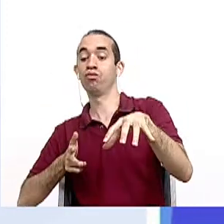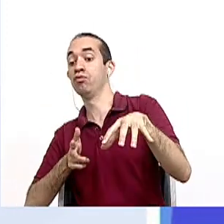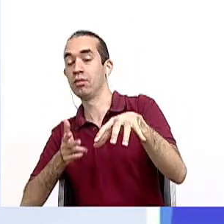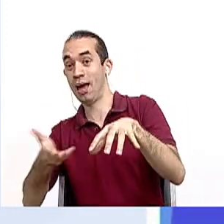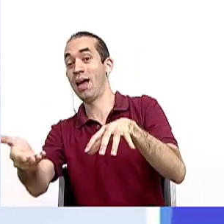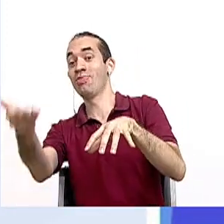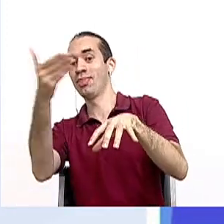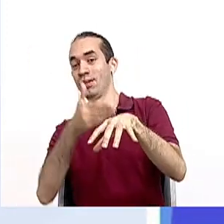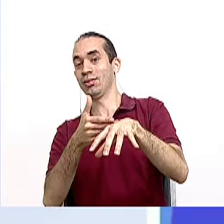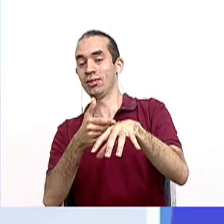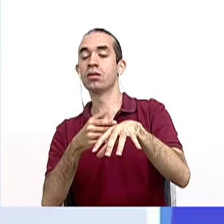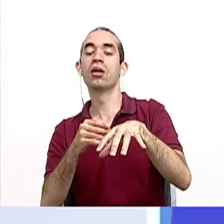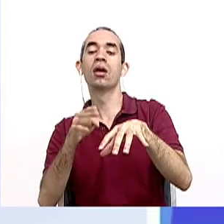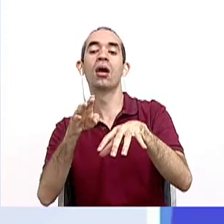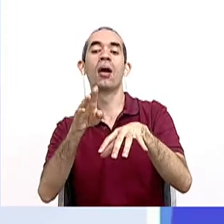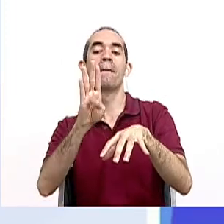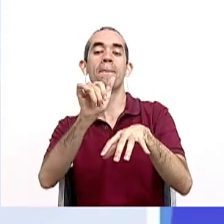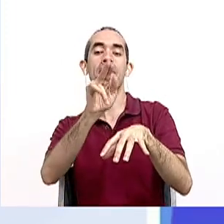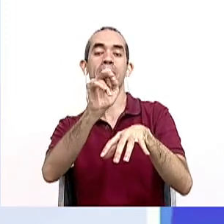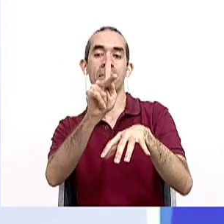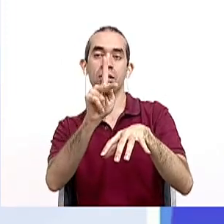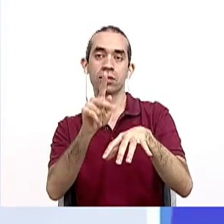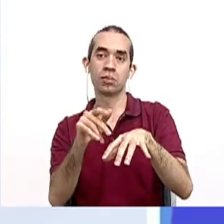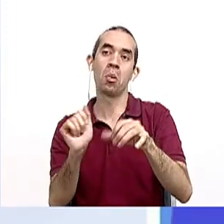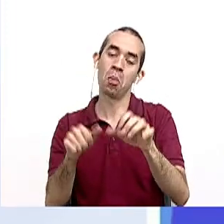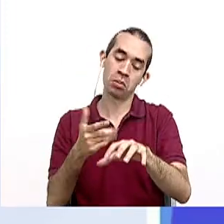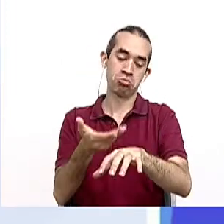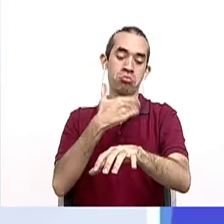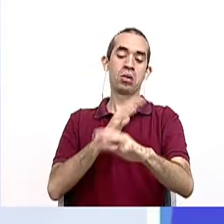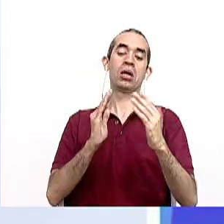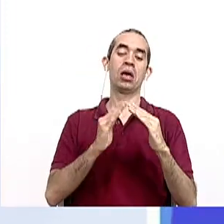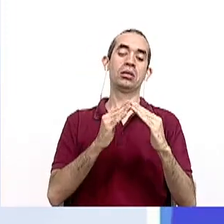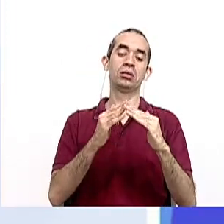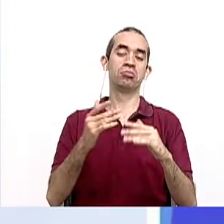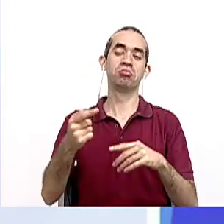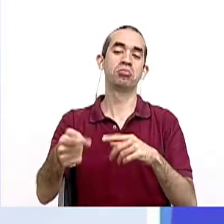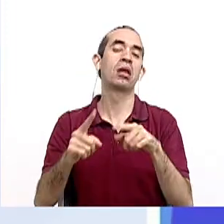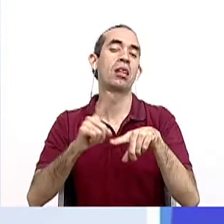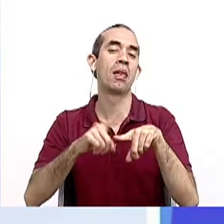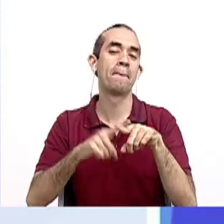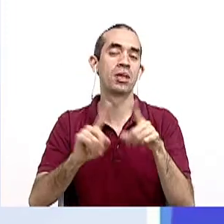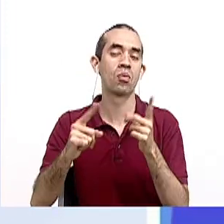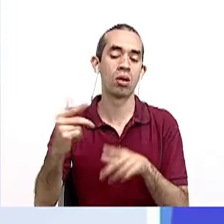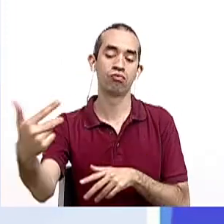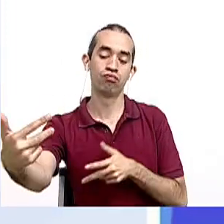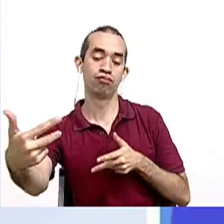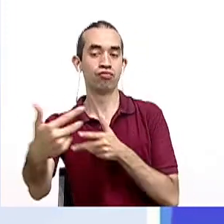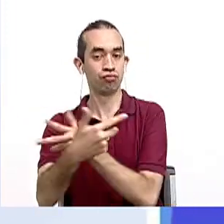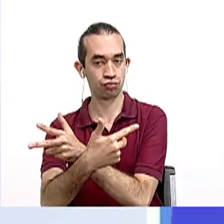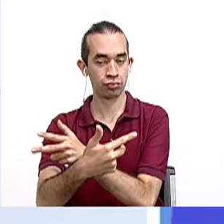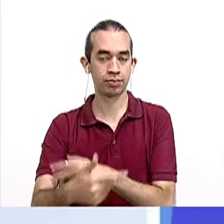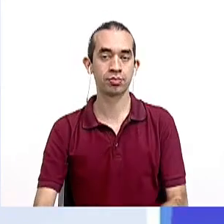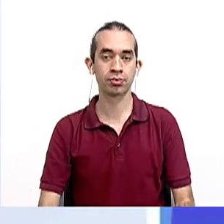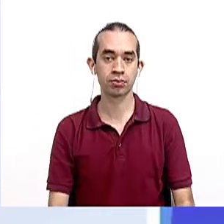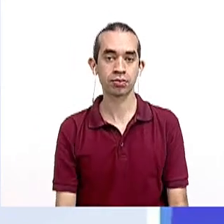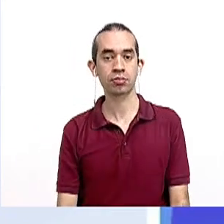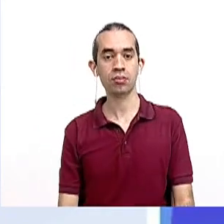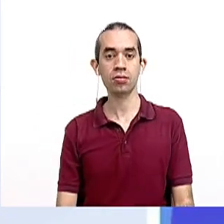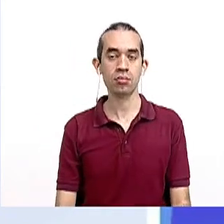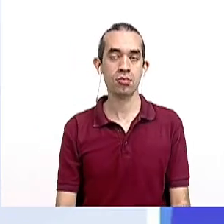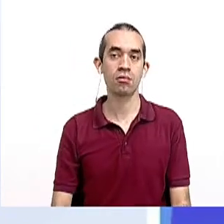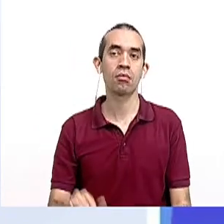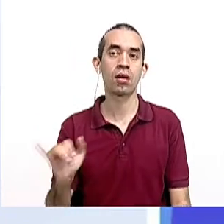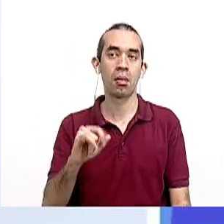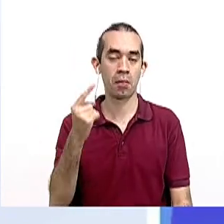Or the house is before the bank, okay? It depends of the position. And you have in